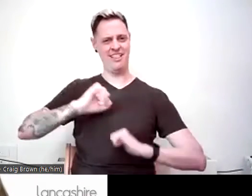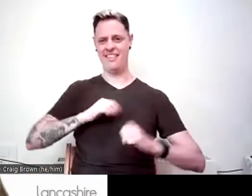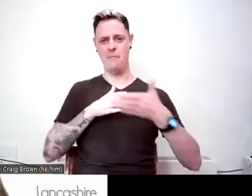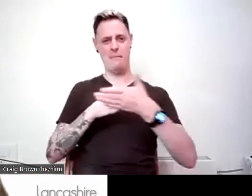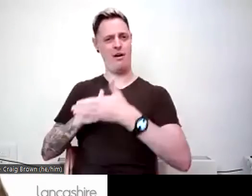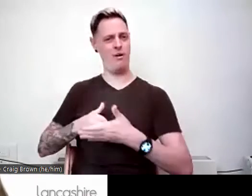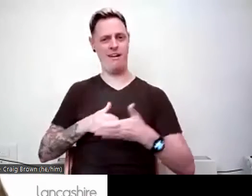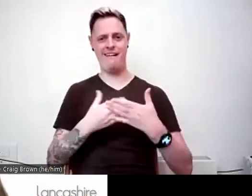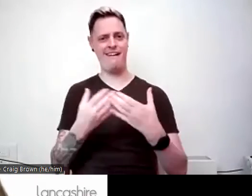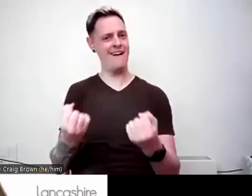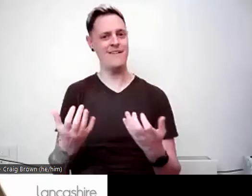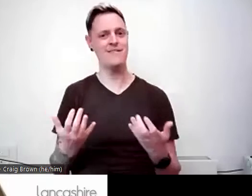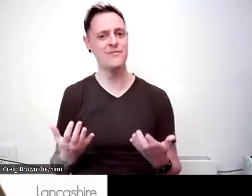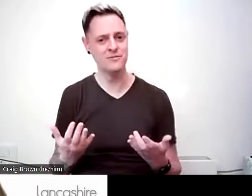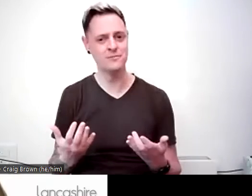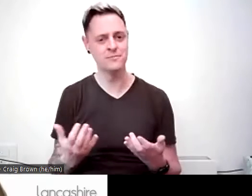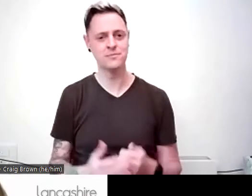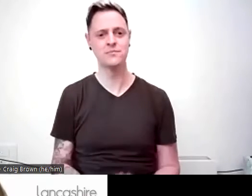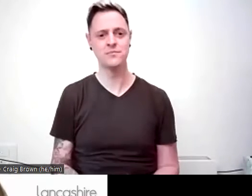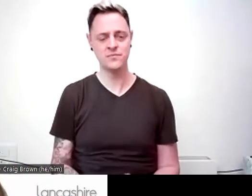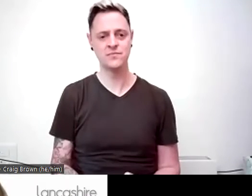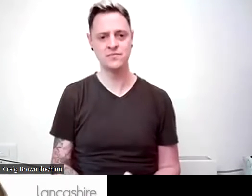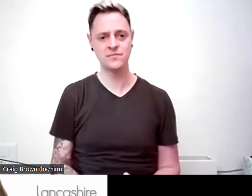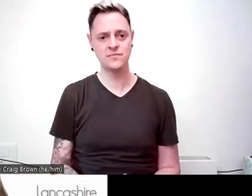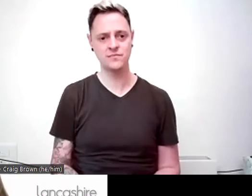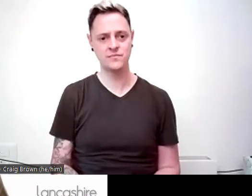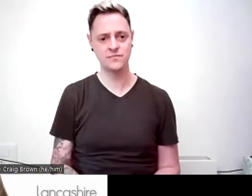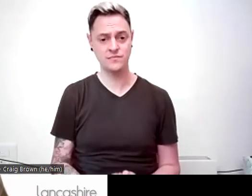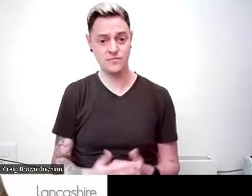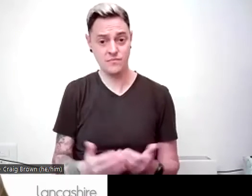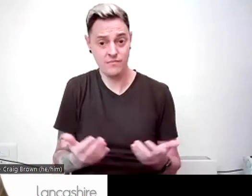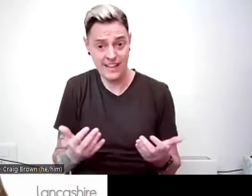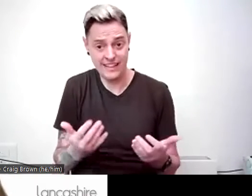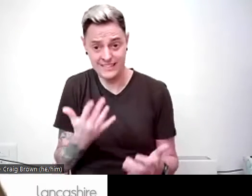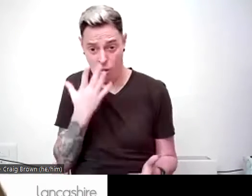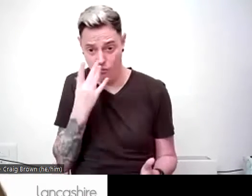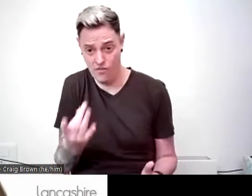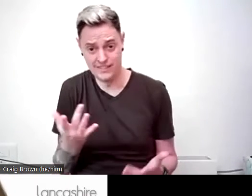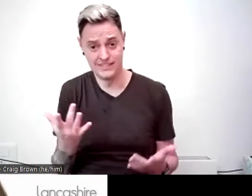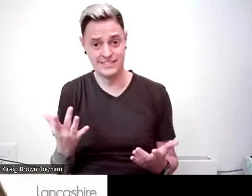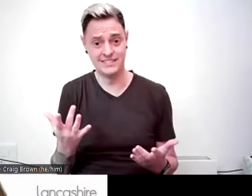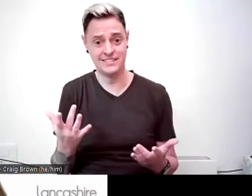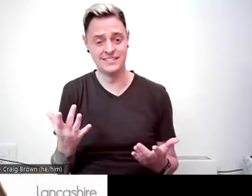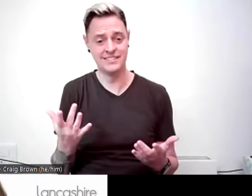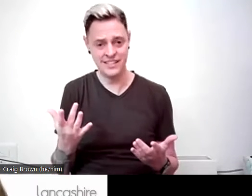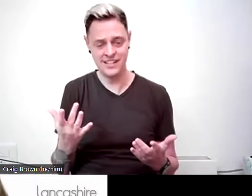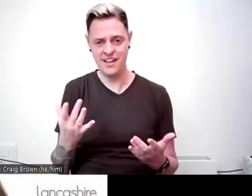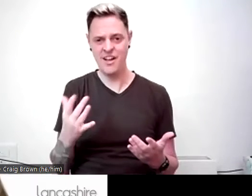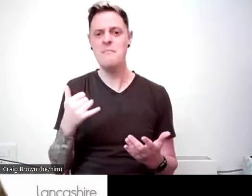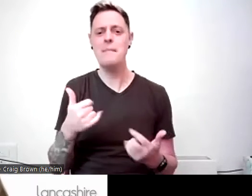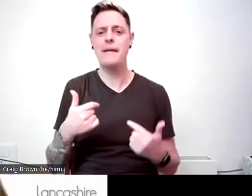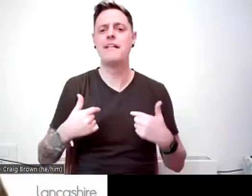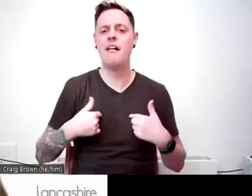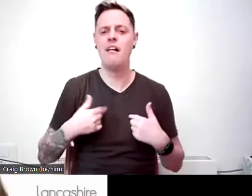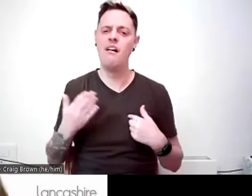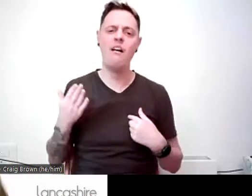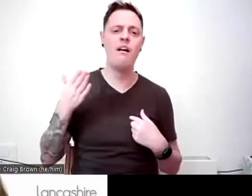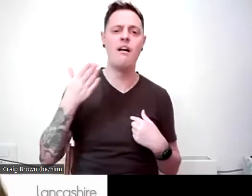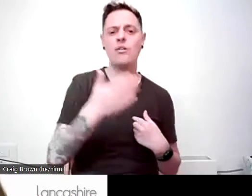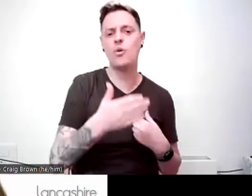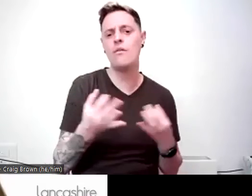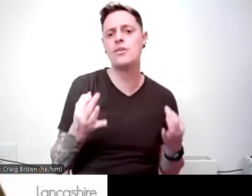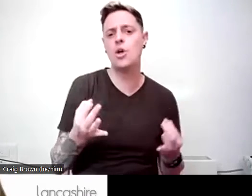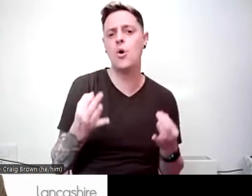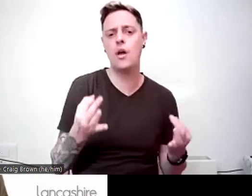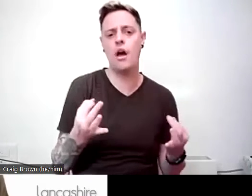many different ways. And then there's just kind of like the obvious stuff as well. So like people being misgendered when going to a yoga